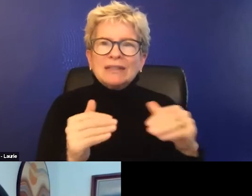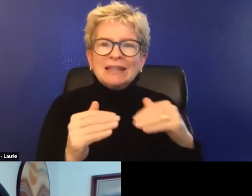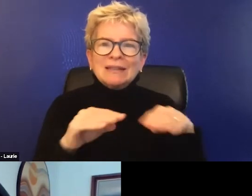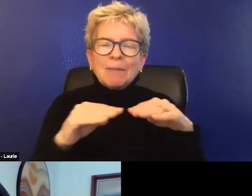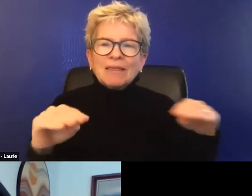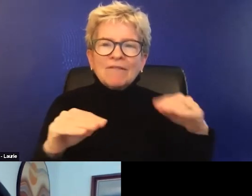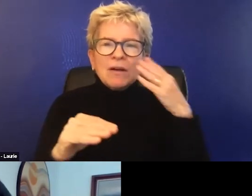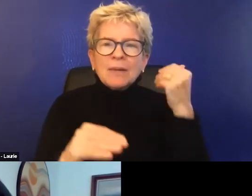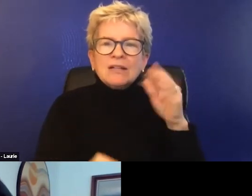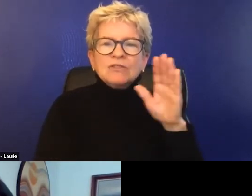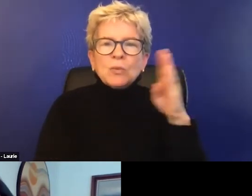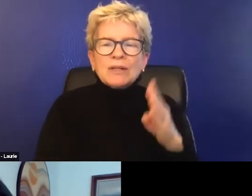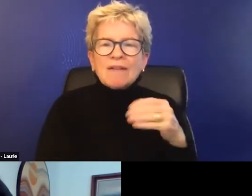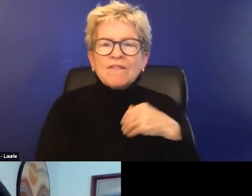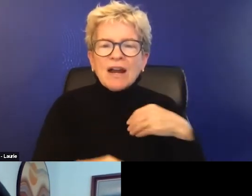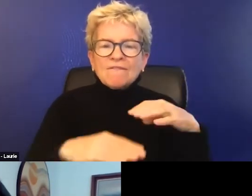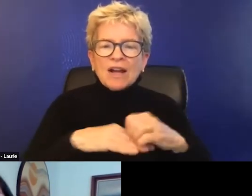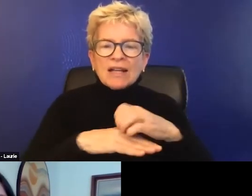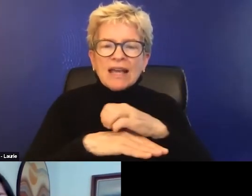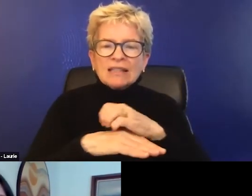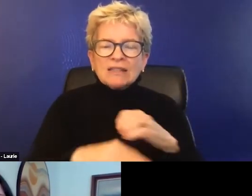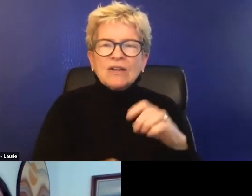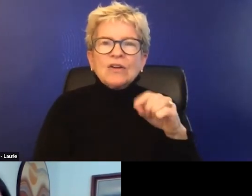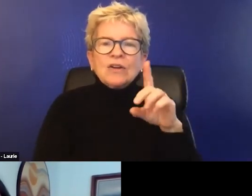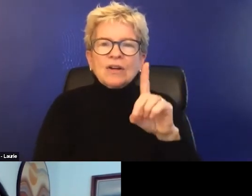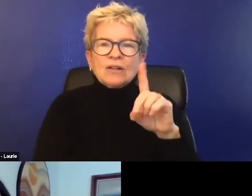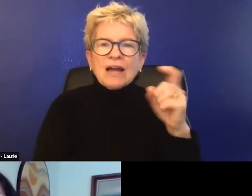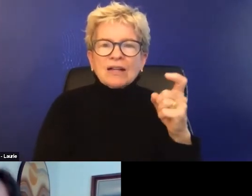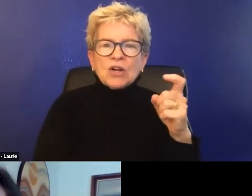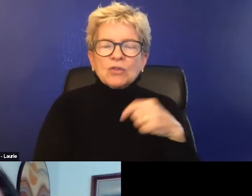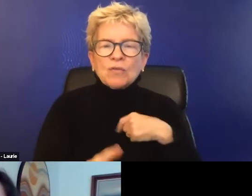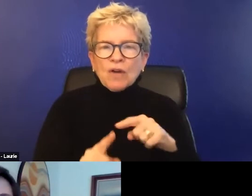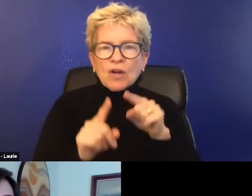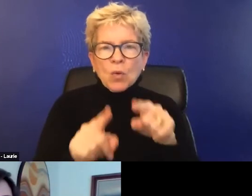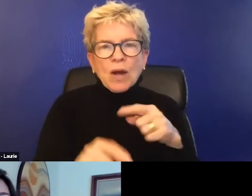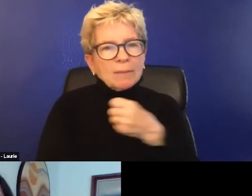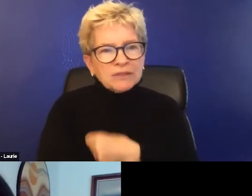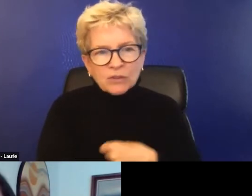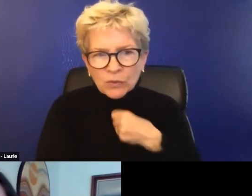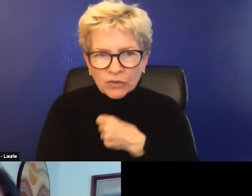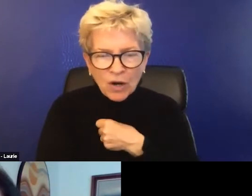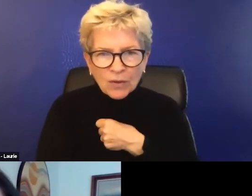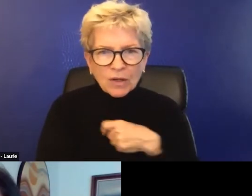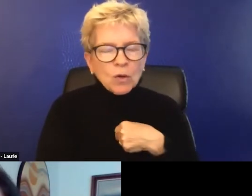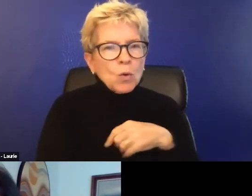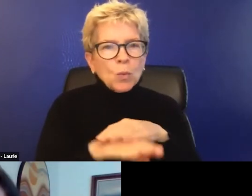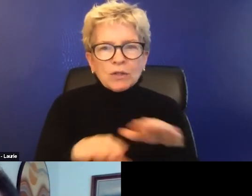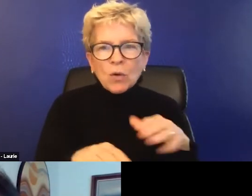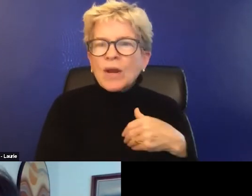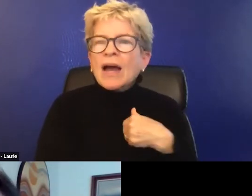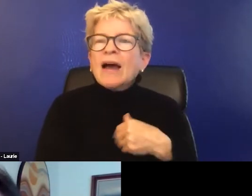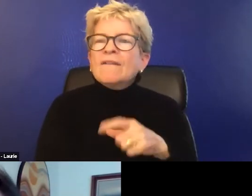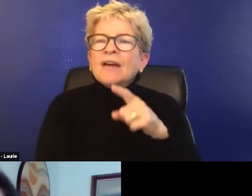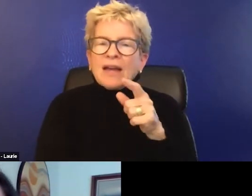with a cancer diagnosis go to an emergency department and have them say, I'm so sorry. We just don't have any really like